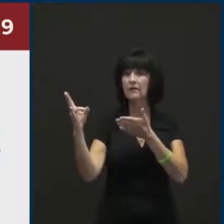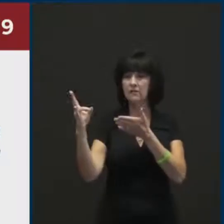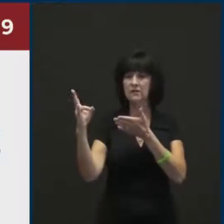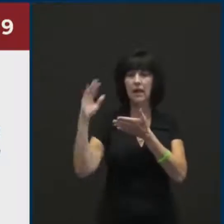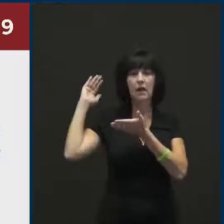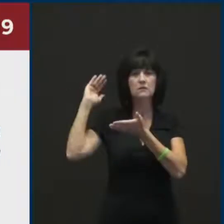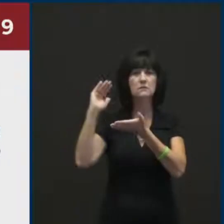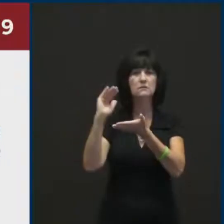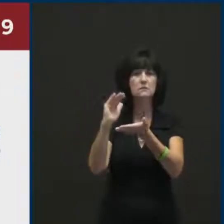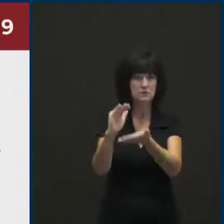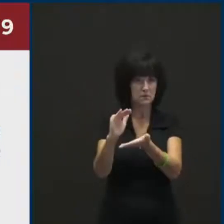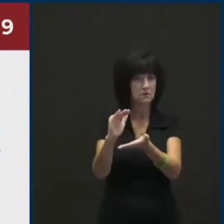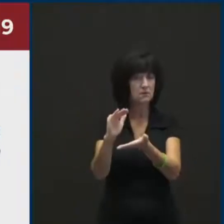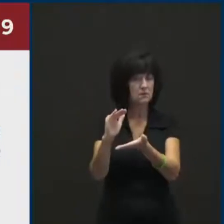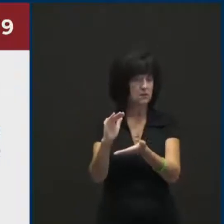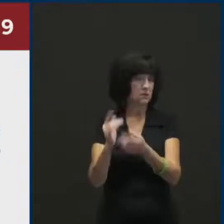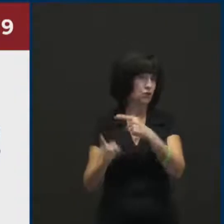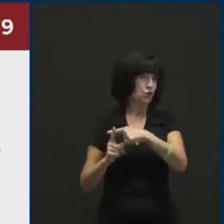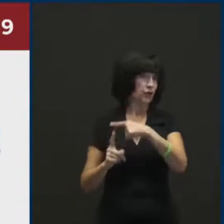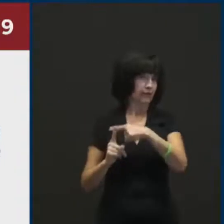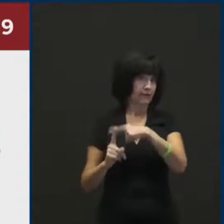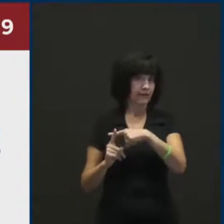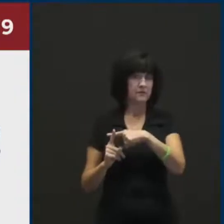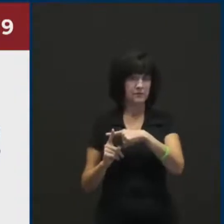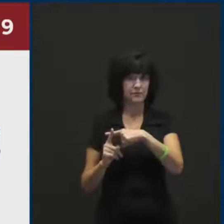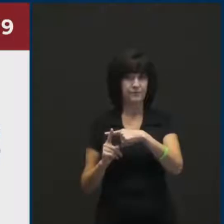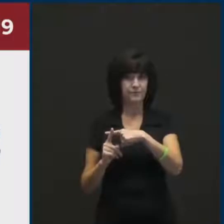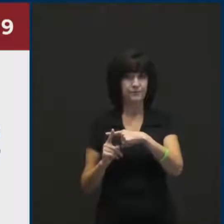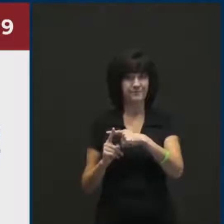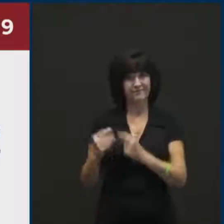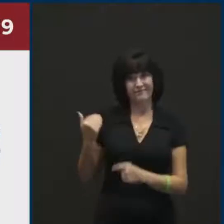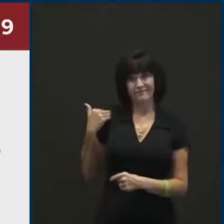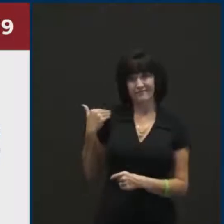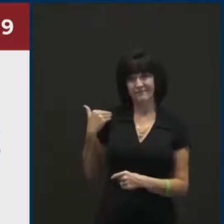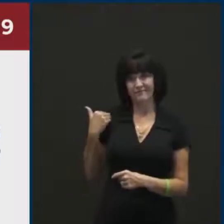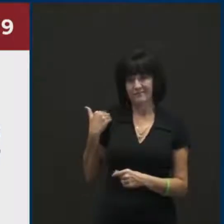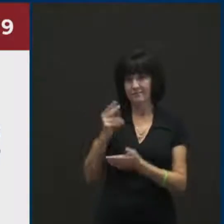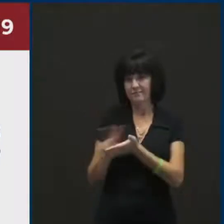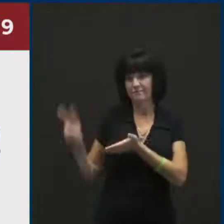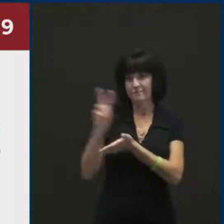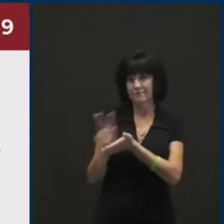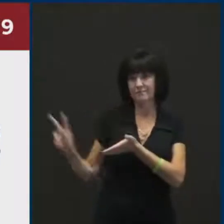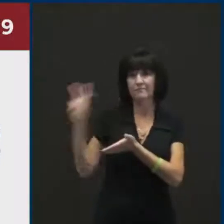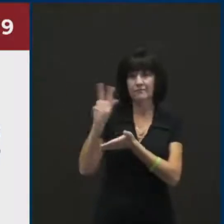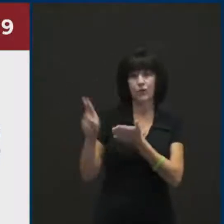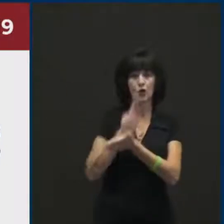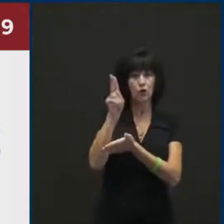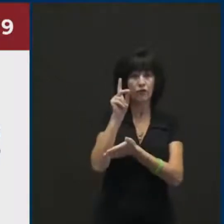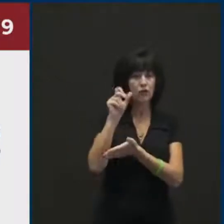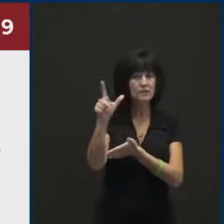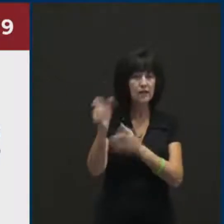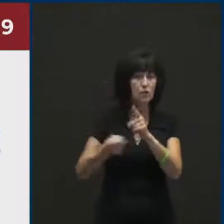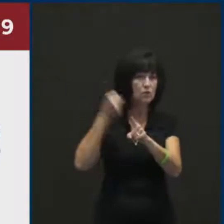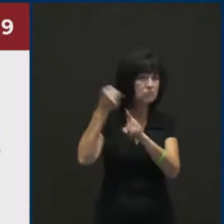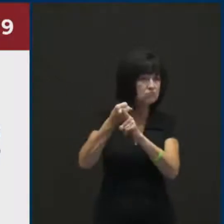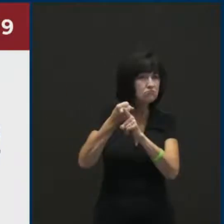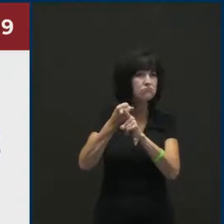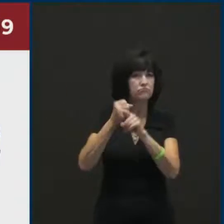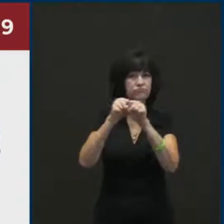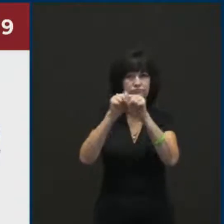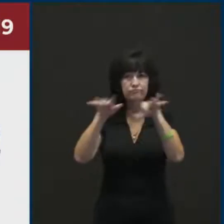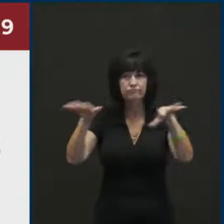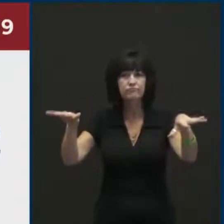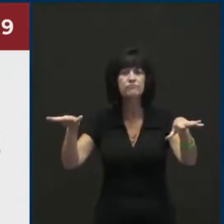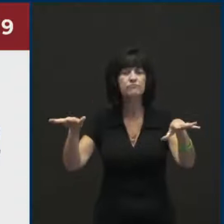lower. That's a good thing. The surge that we saw several weeks ago in the University of Delaware seems to have passed